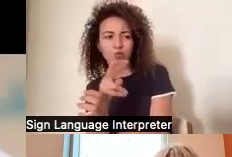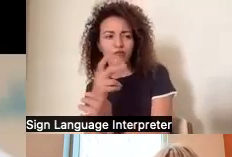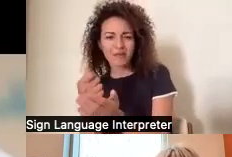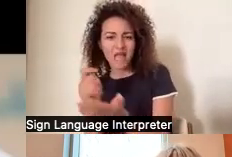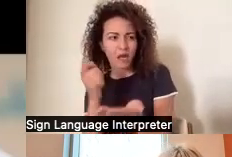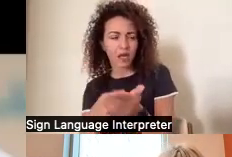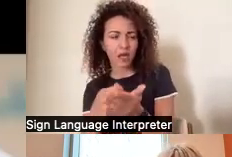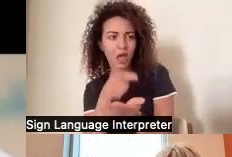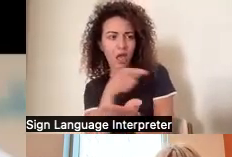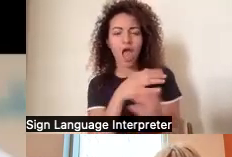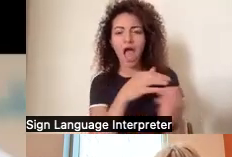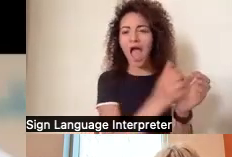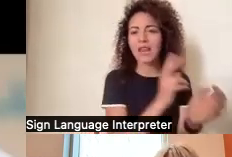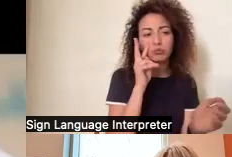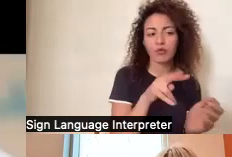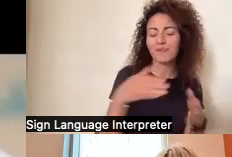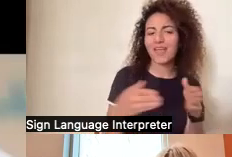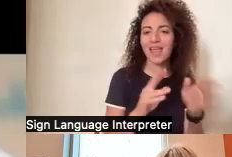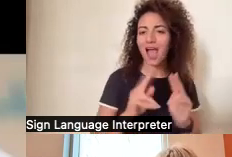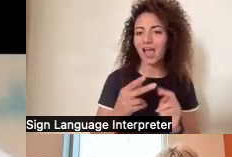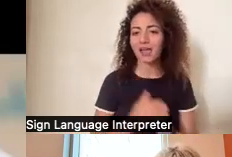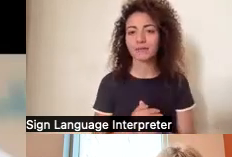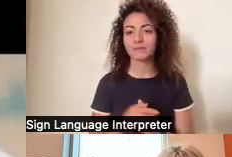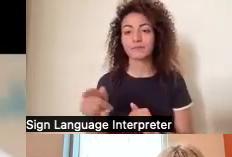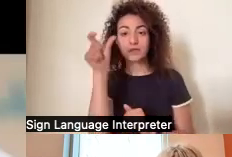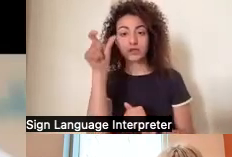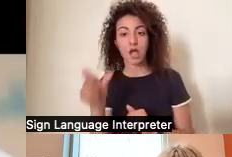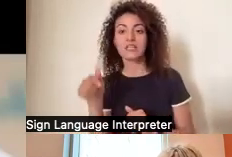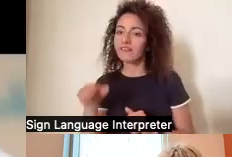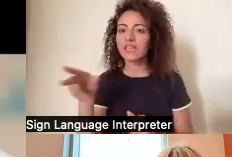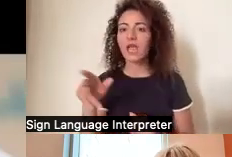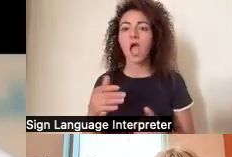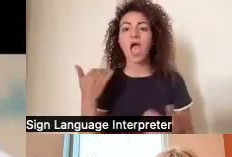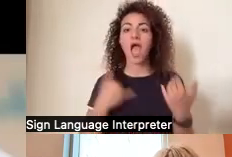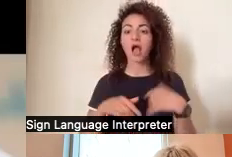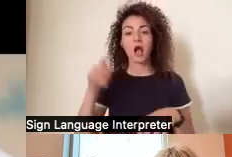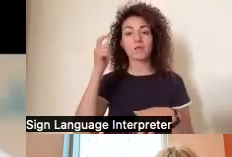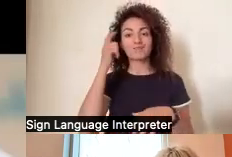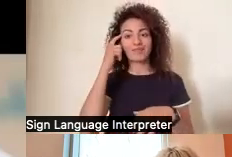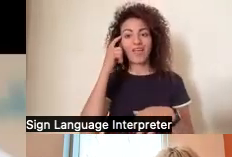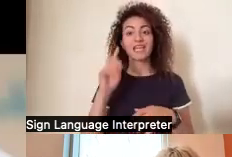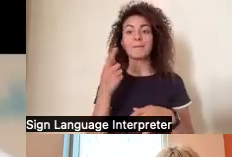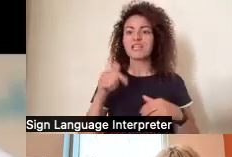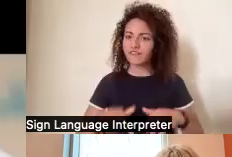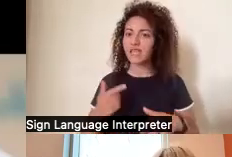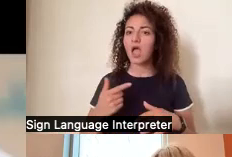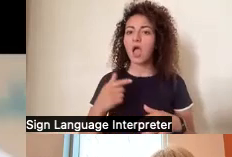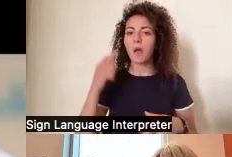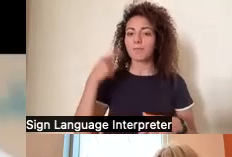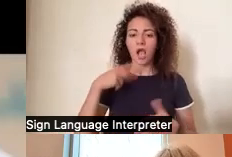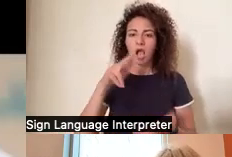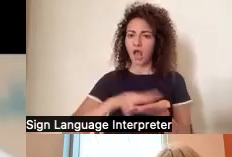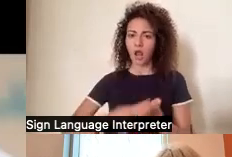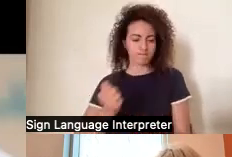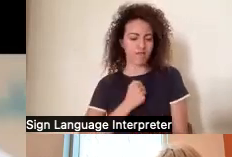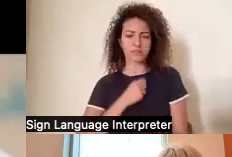a person who has capacity, who has an intellectual disability, but can actually make decisions for themselves, would like